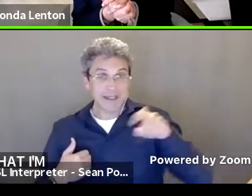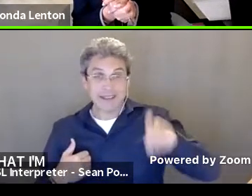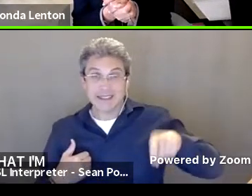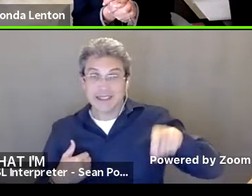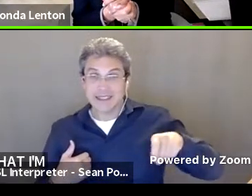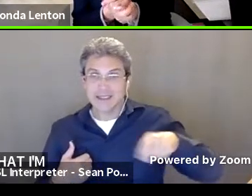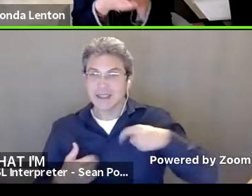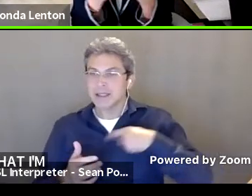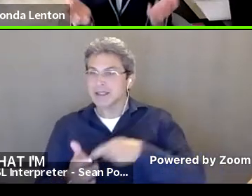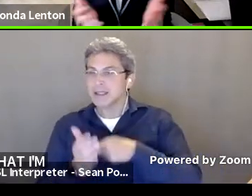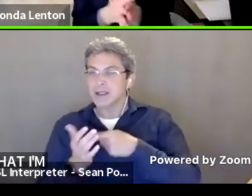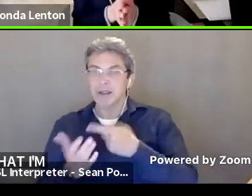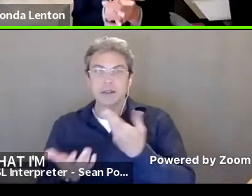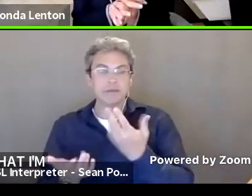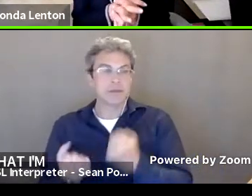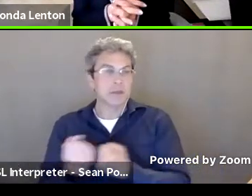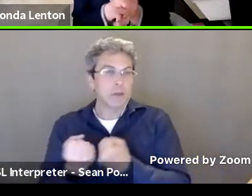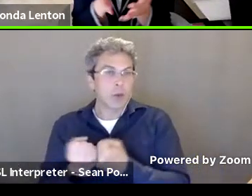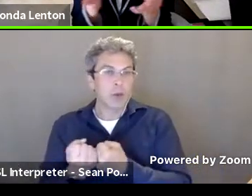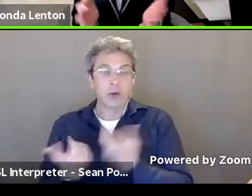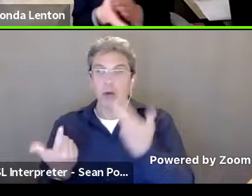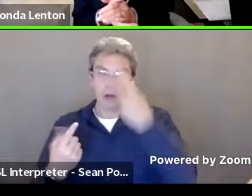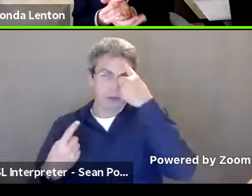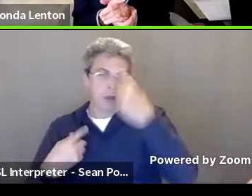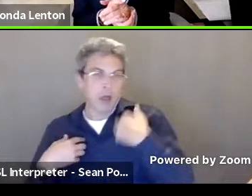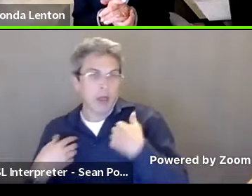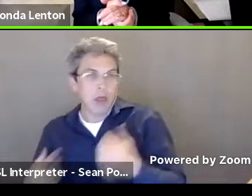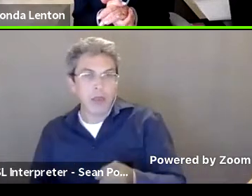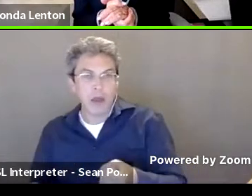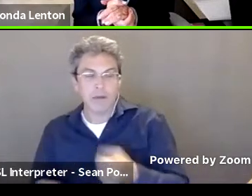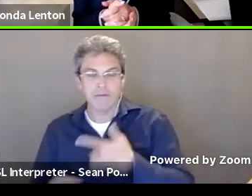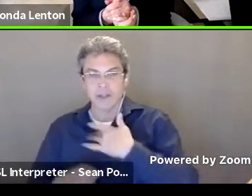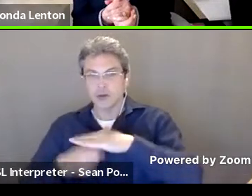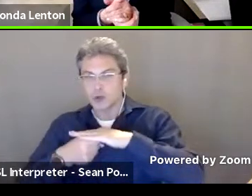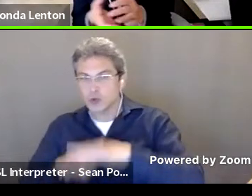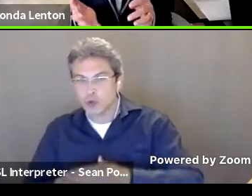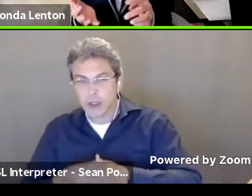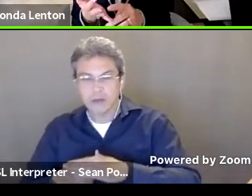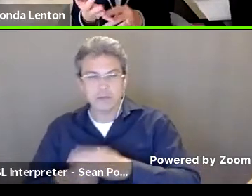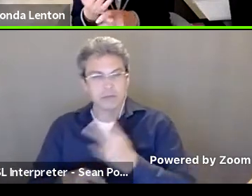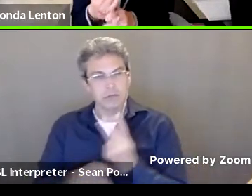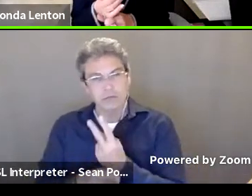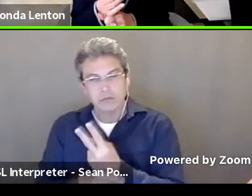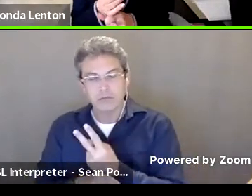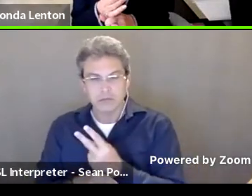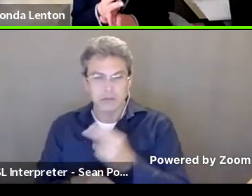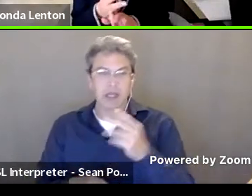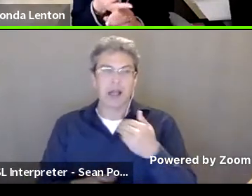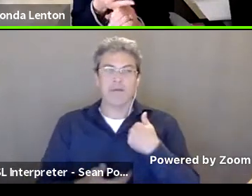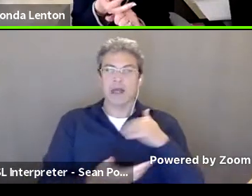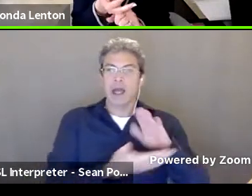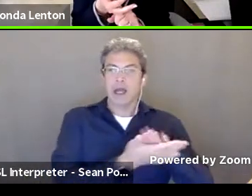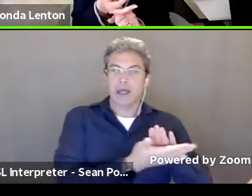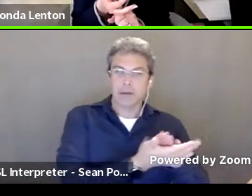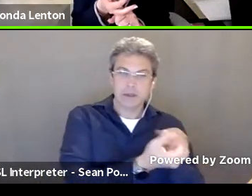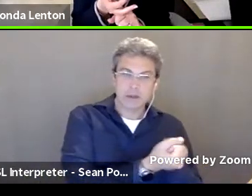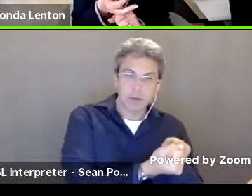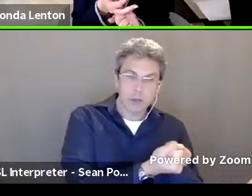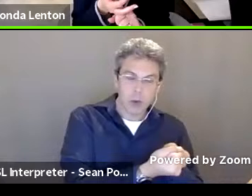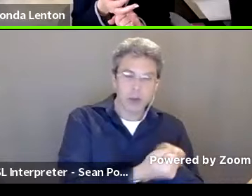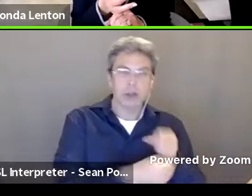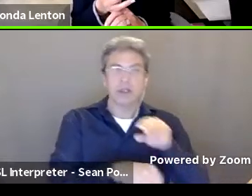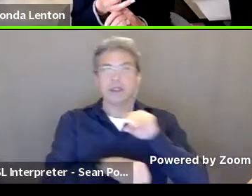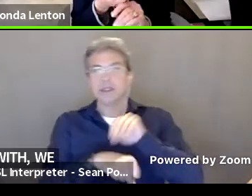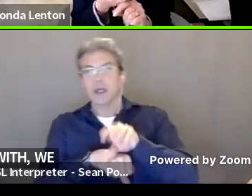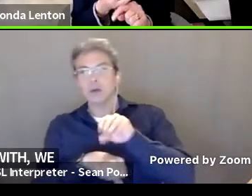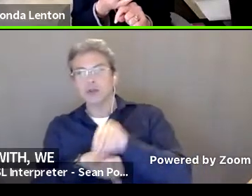resources, especially around mental health or any stress that you're dealing with, we have academic support, we have counseling